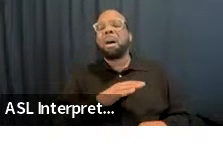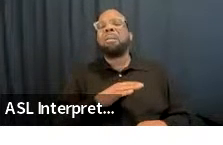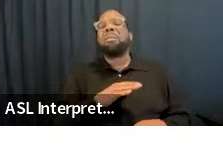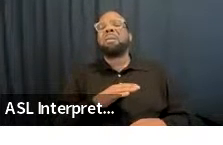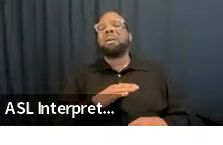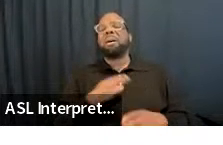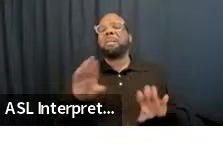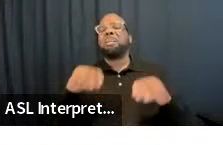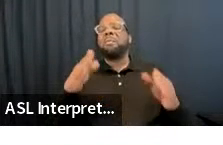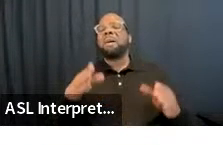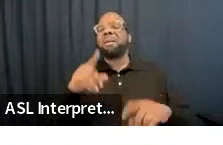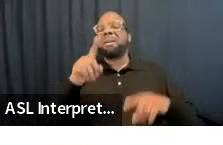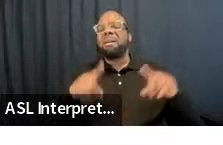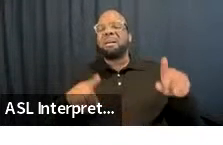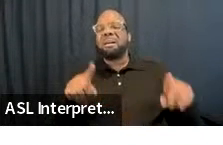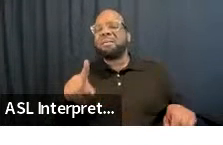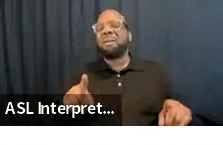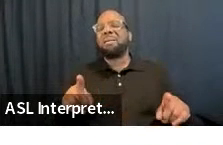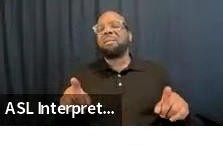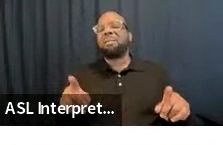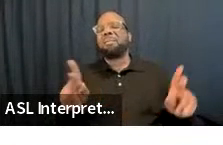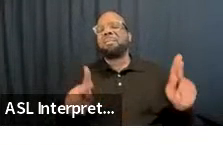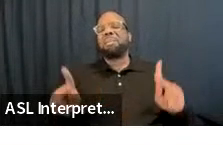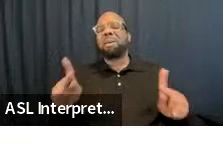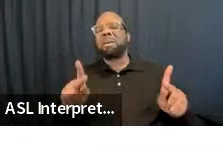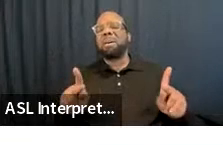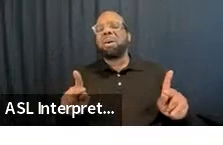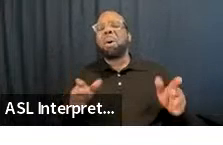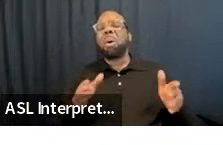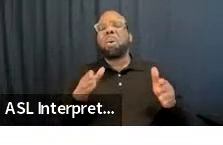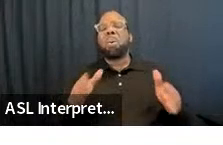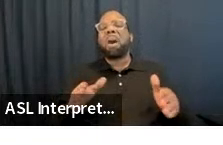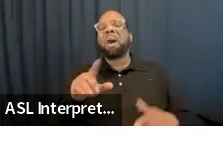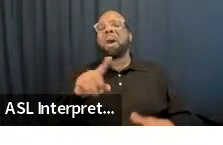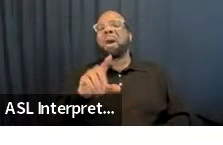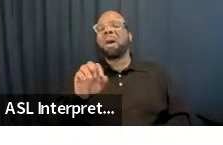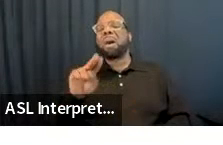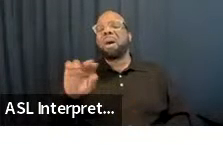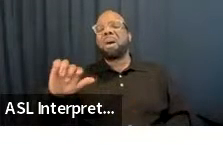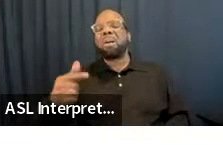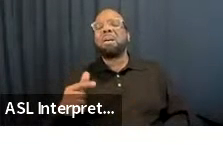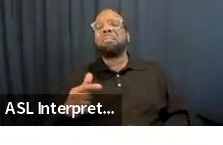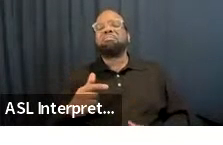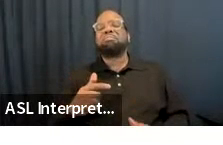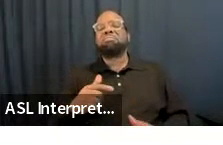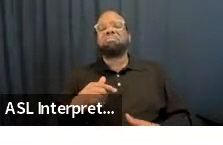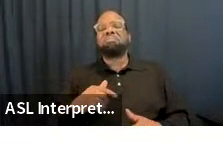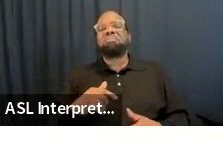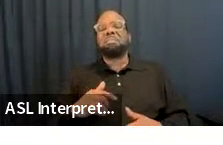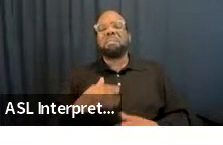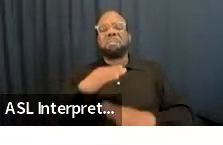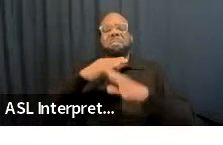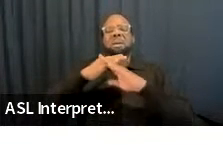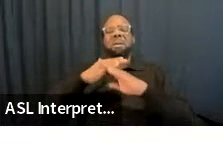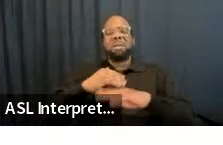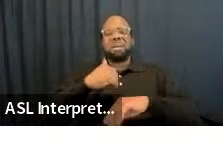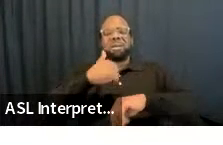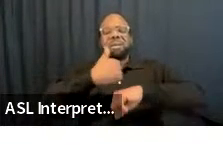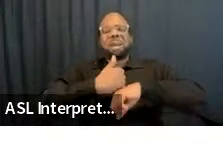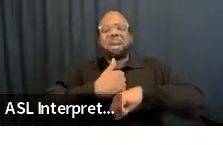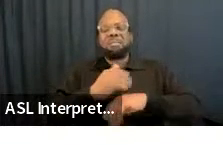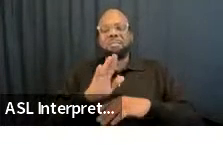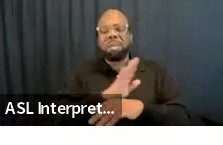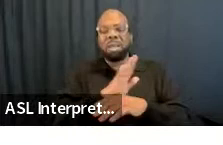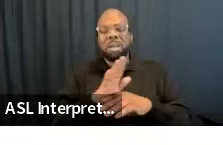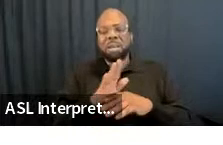providers, and other stakeholders across the city ways that zoning might be getting in the way of establishing or expanding a business.